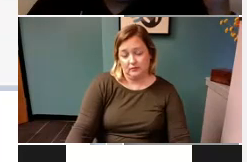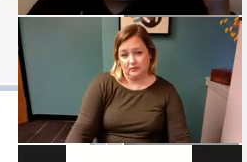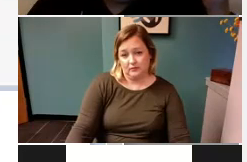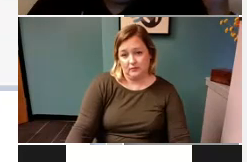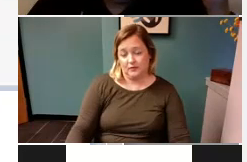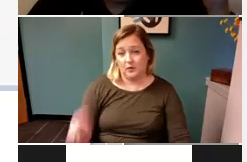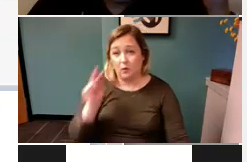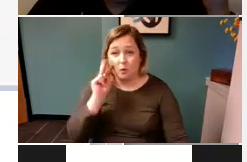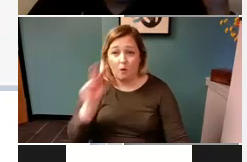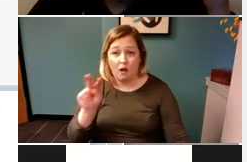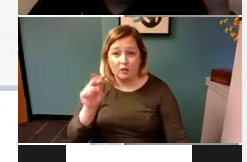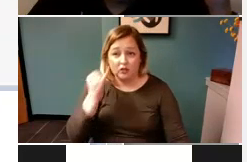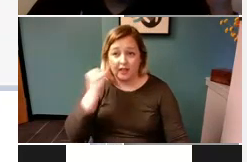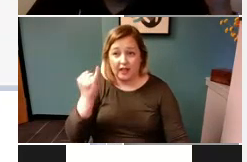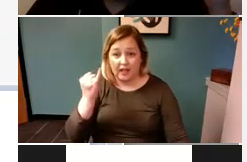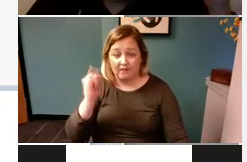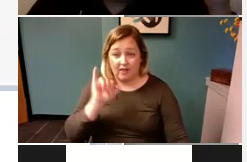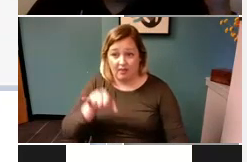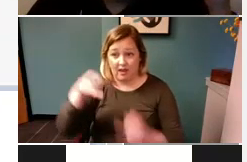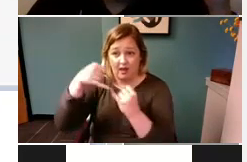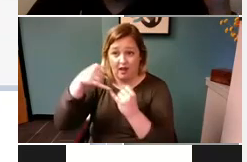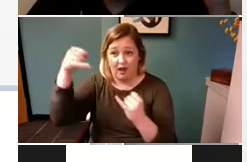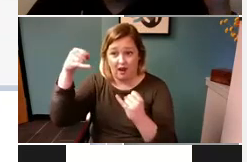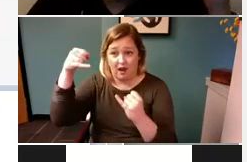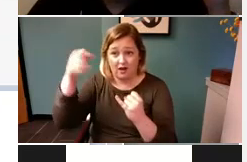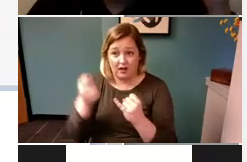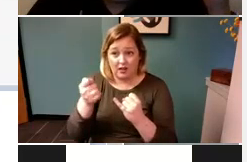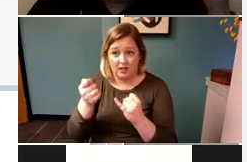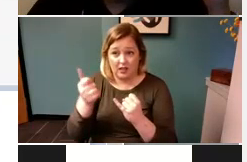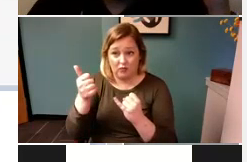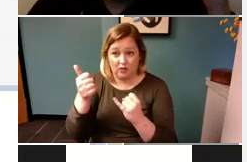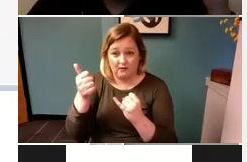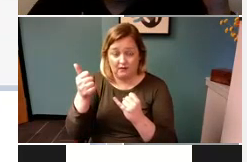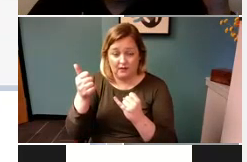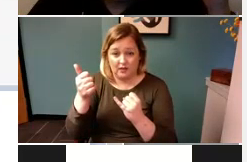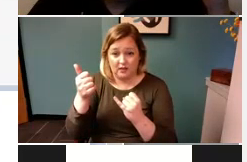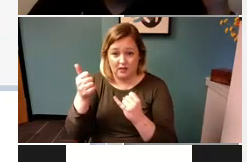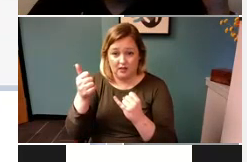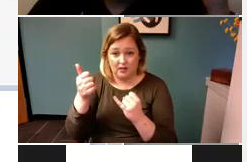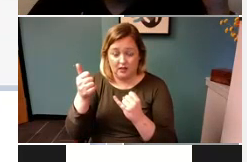particular edge here and I connect this graph